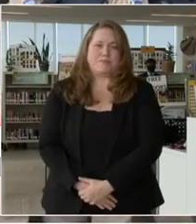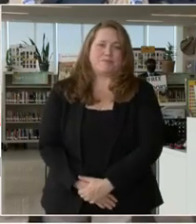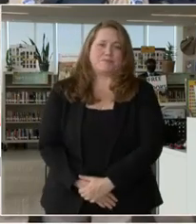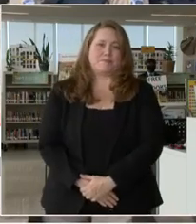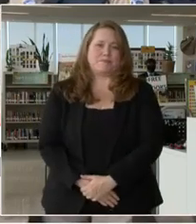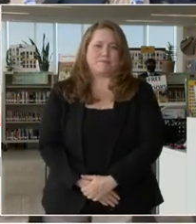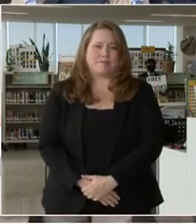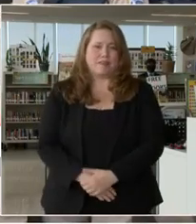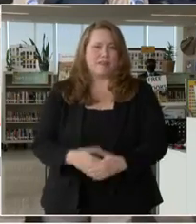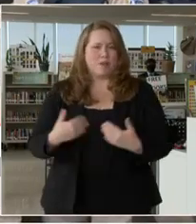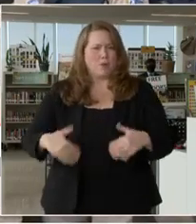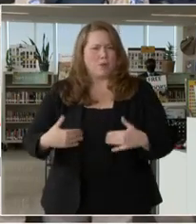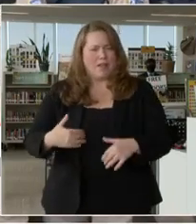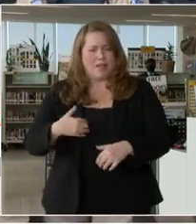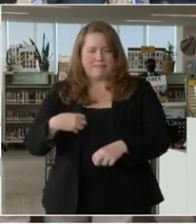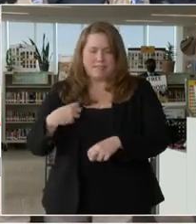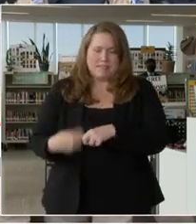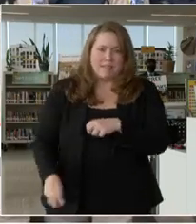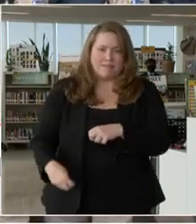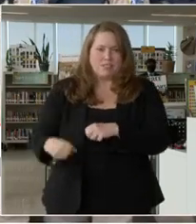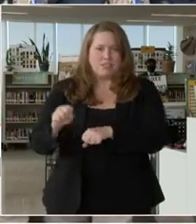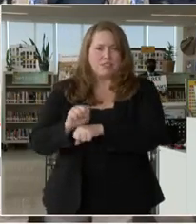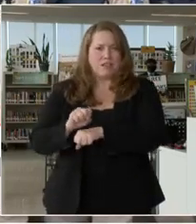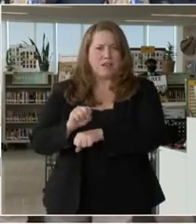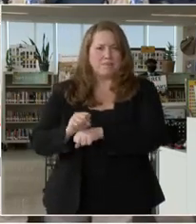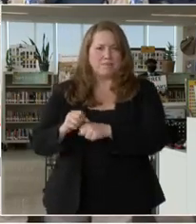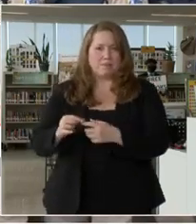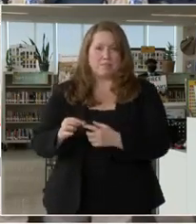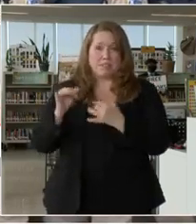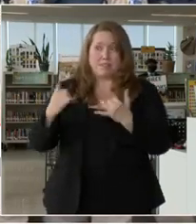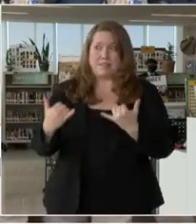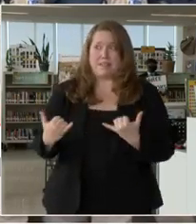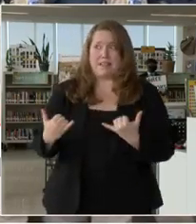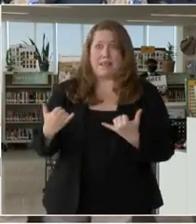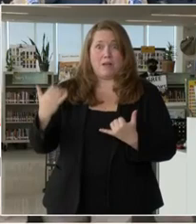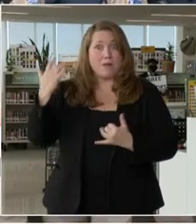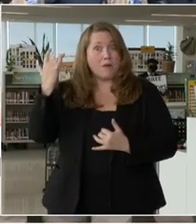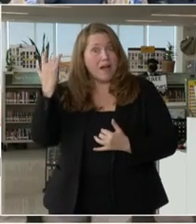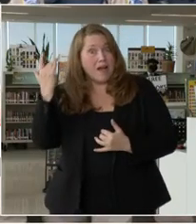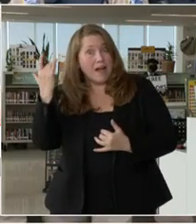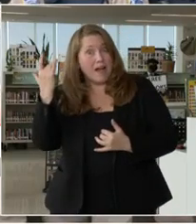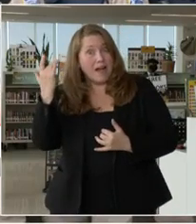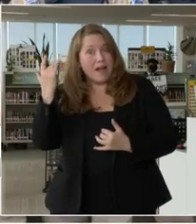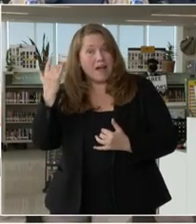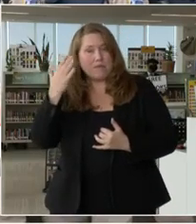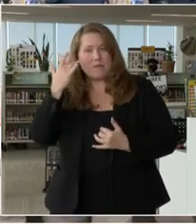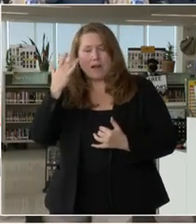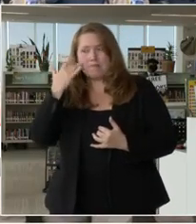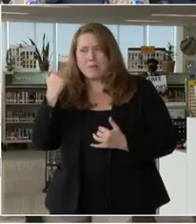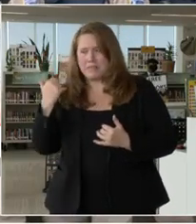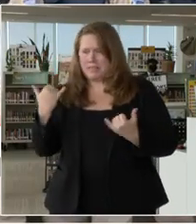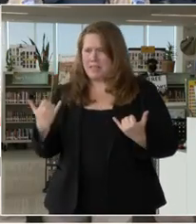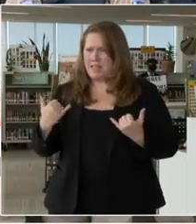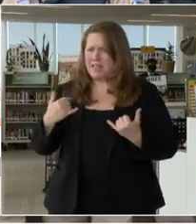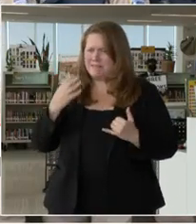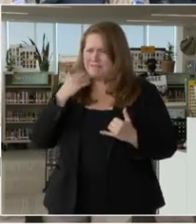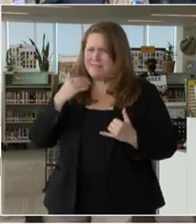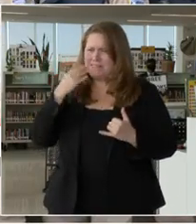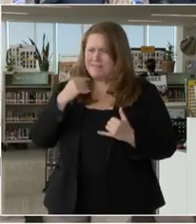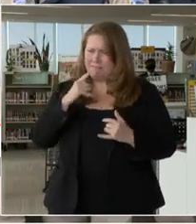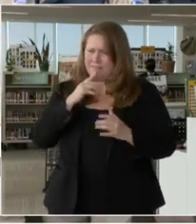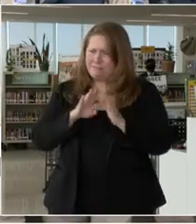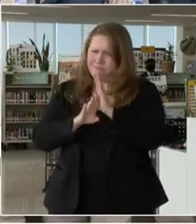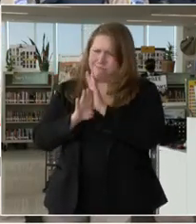They have a tough job, and their job is especially tough right now as we are experiencing spikes